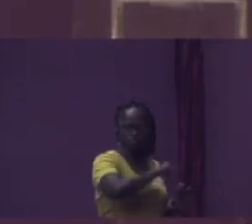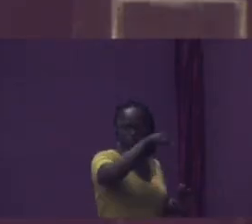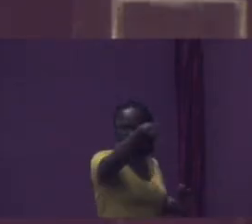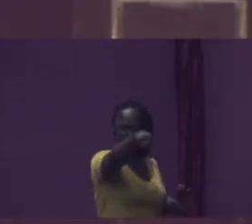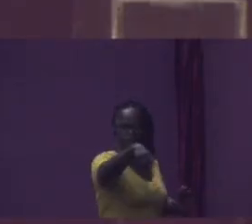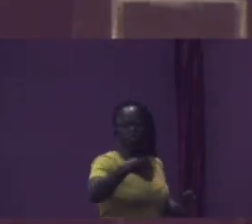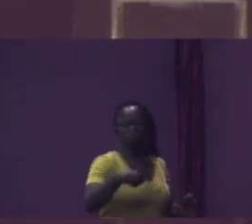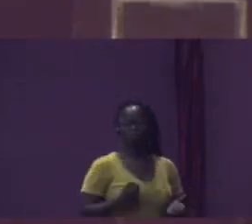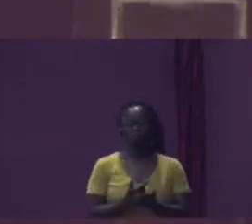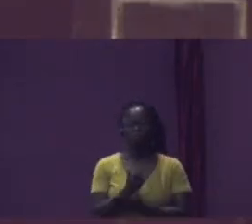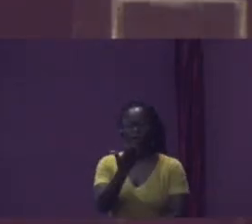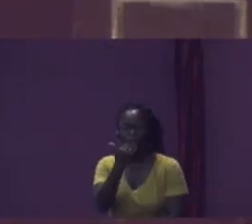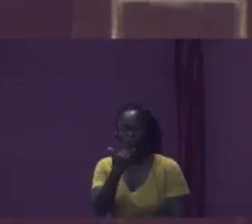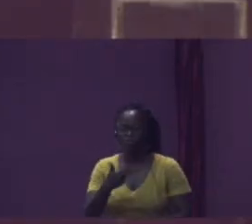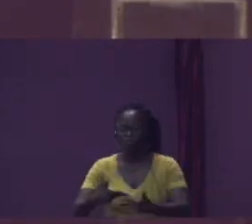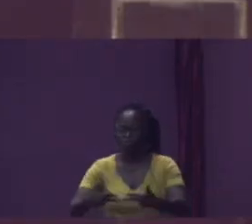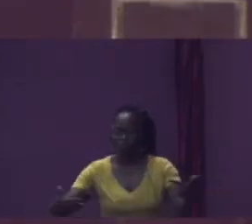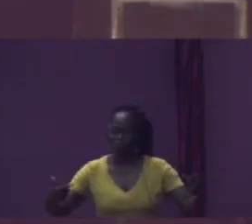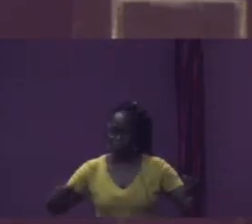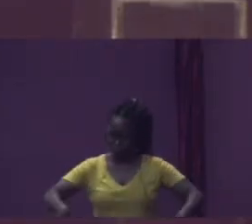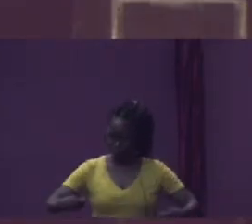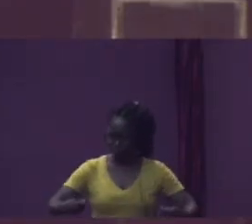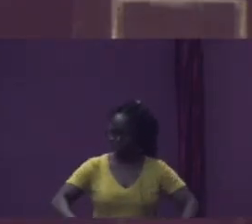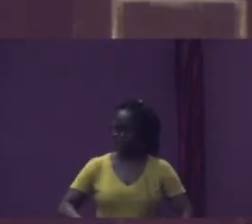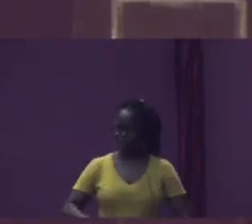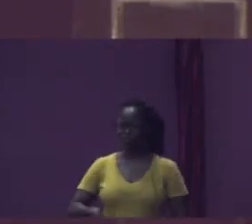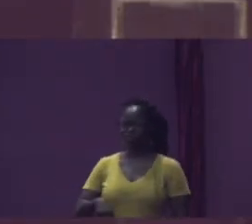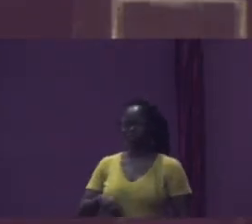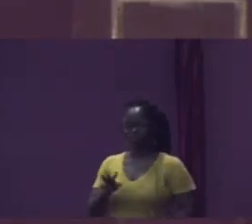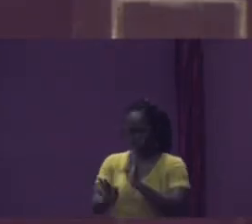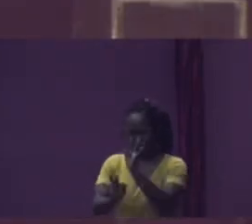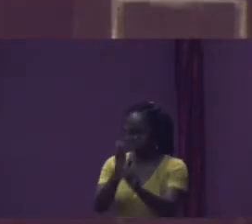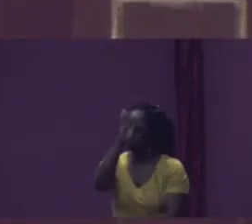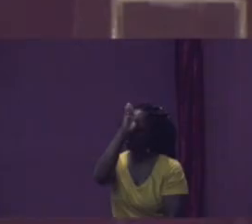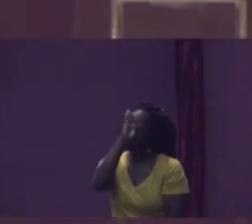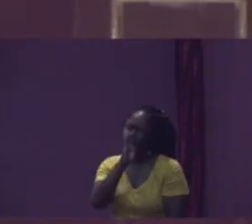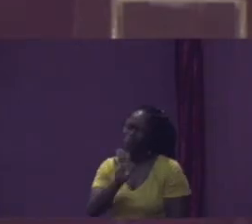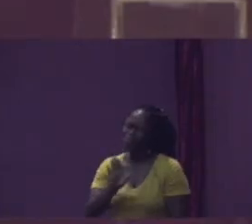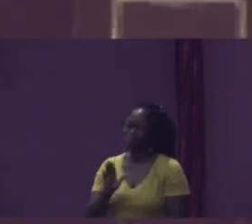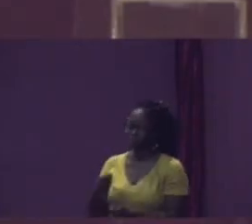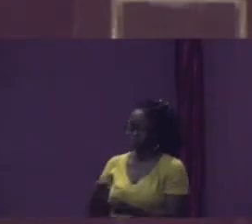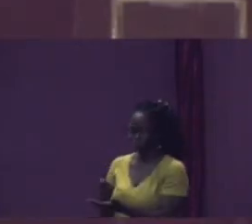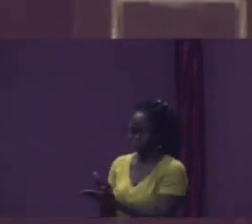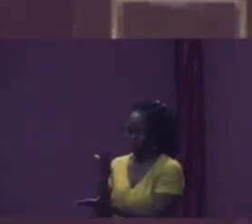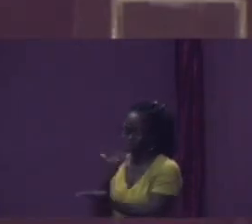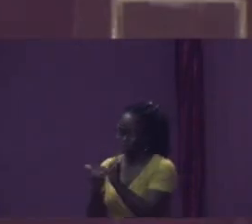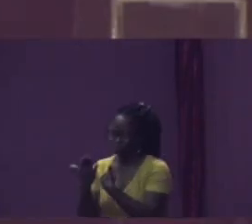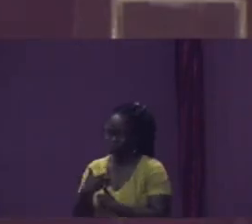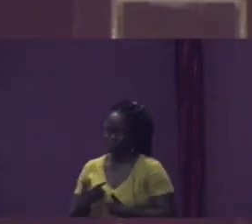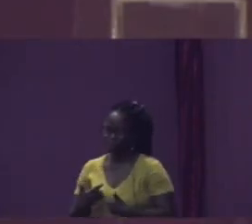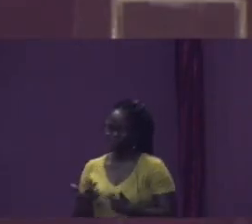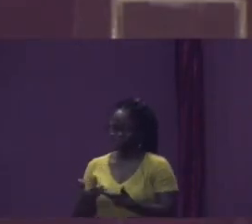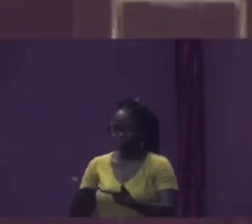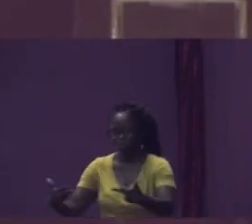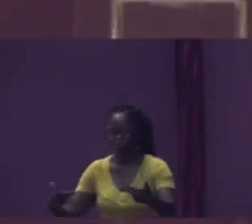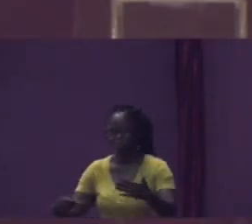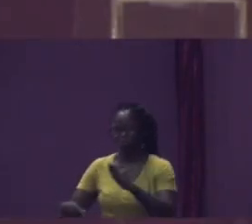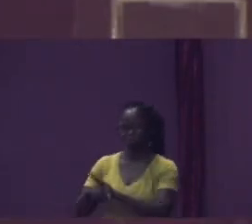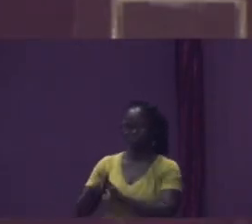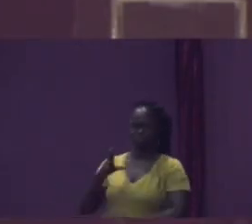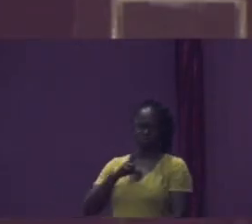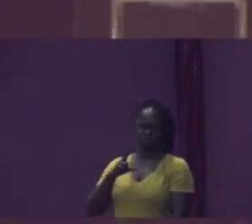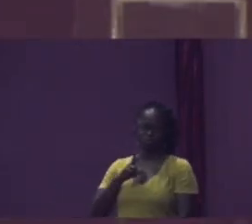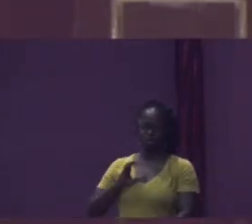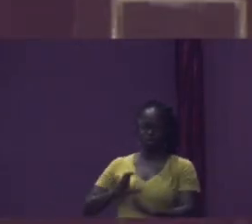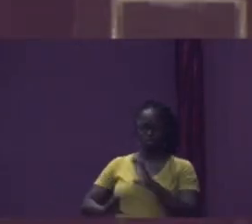day. She has to care for herself. She is in frequent communication through courier with people at home. And she's been